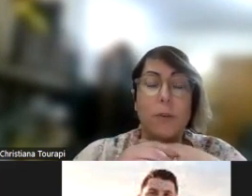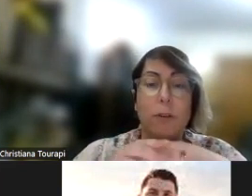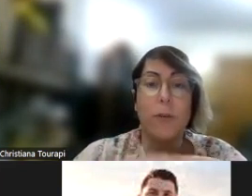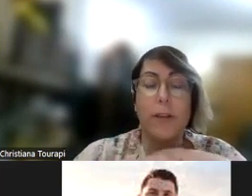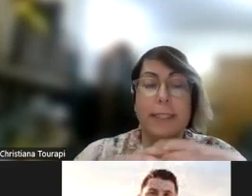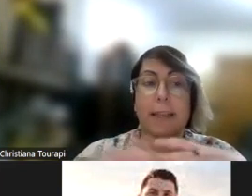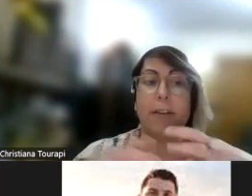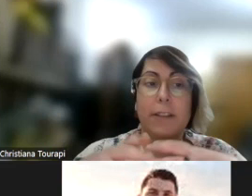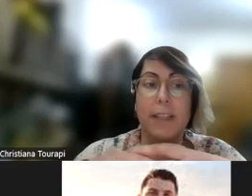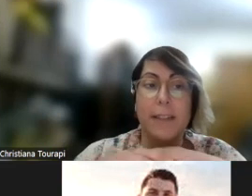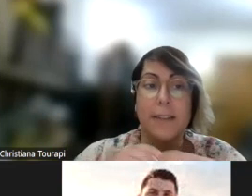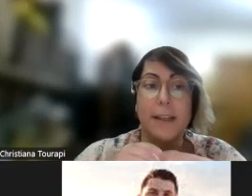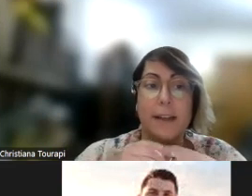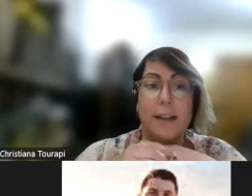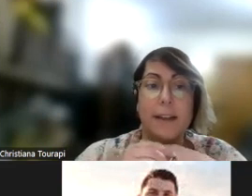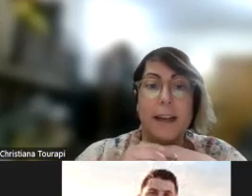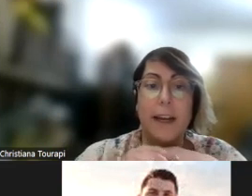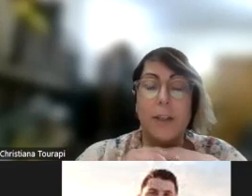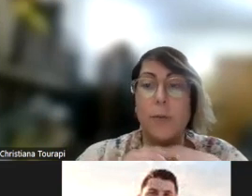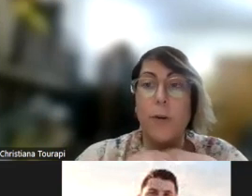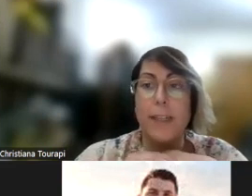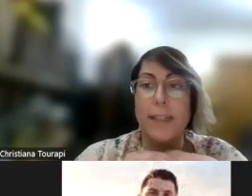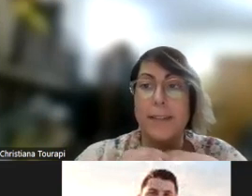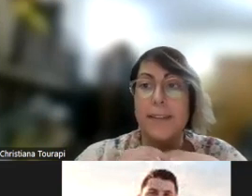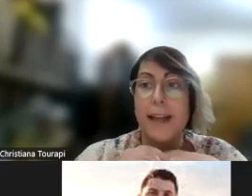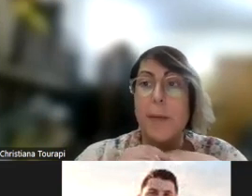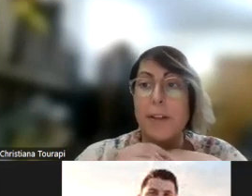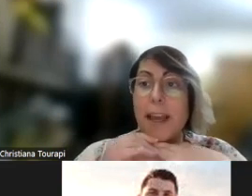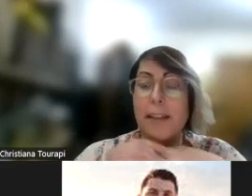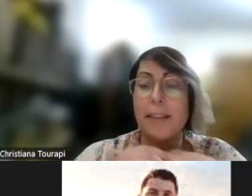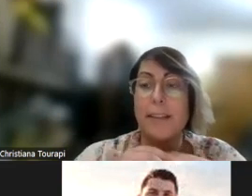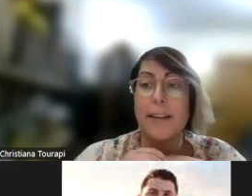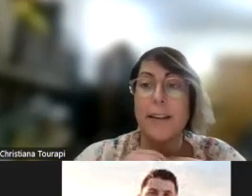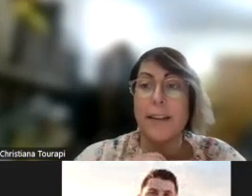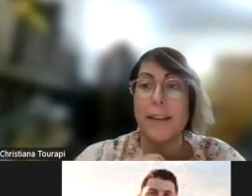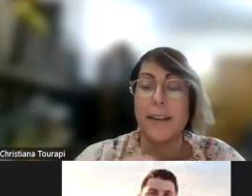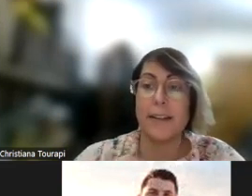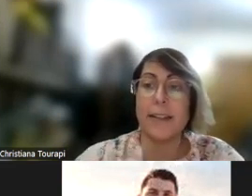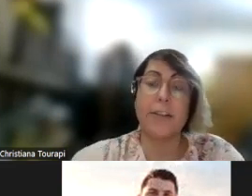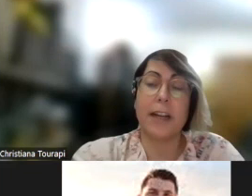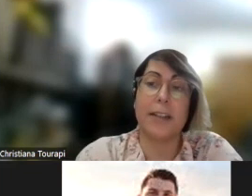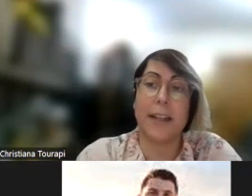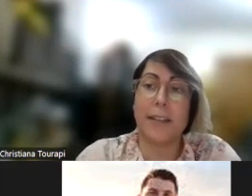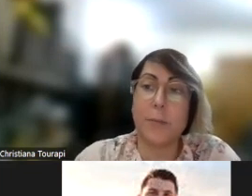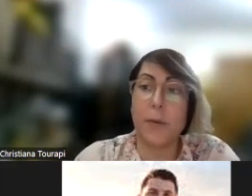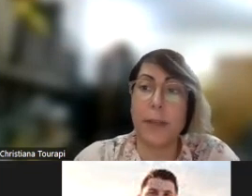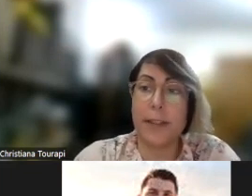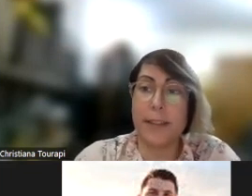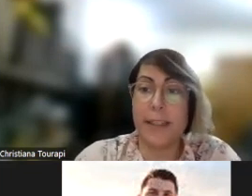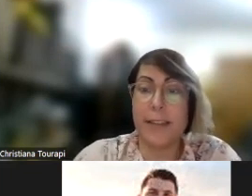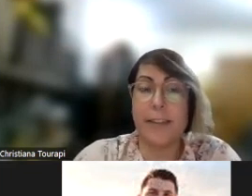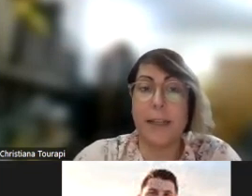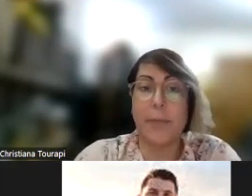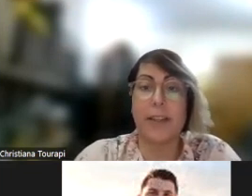So seeing all this, are you worried about anything in our island at this